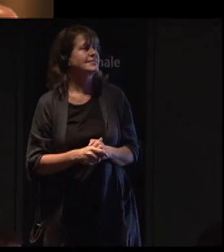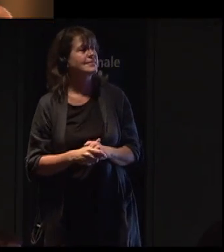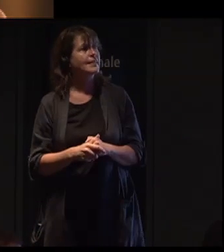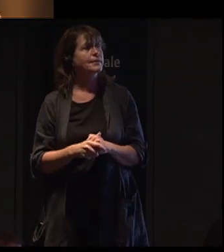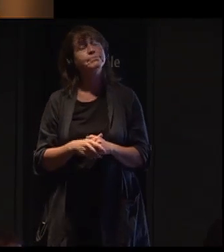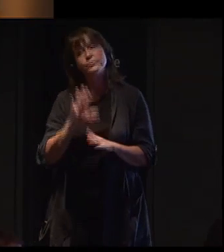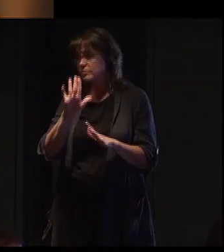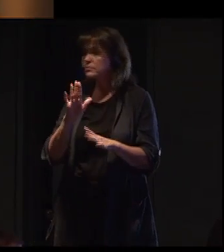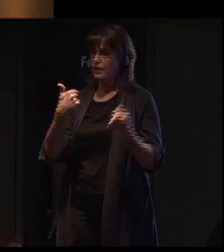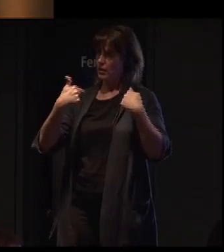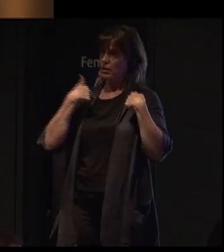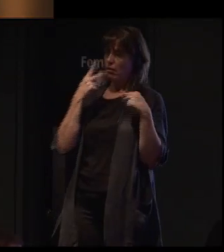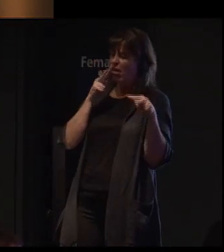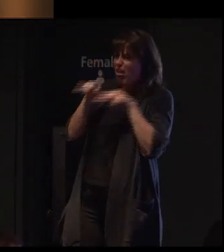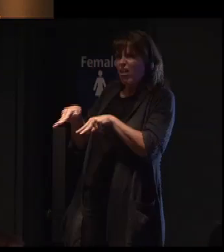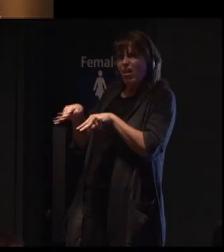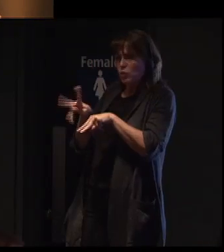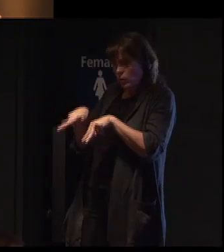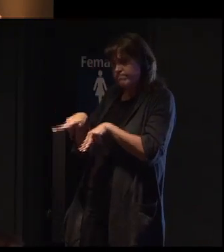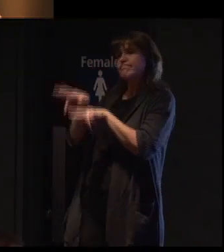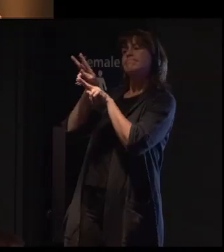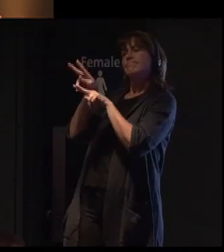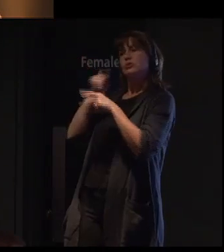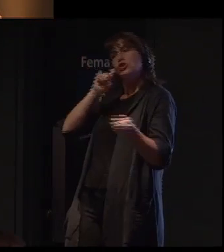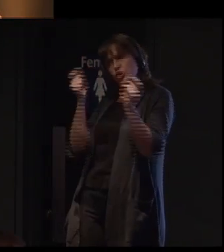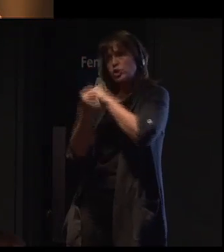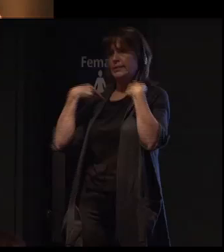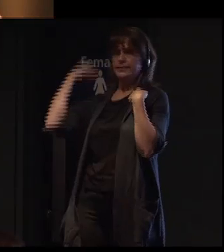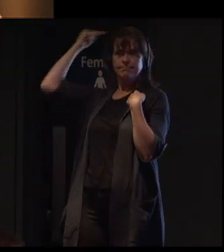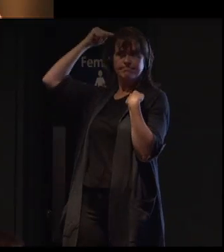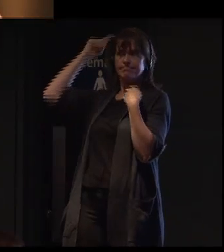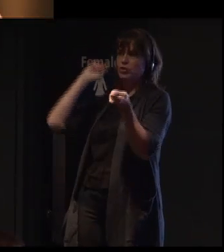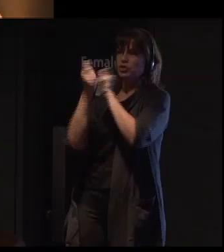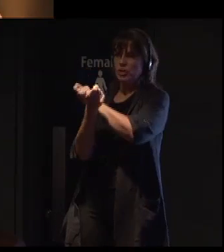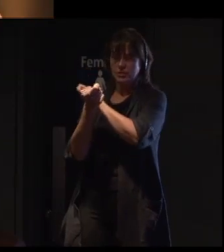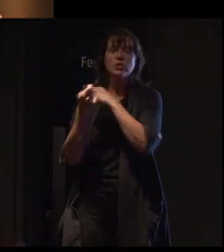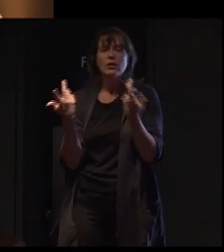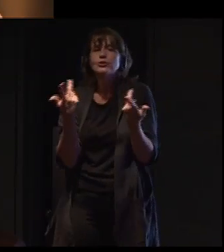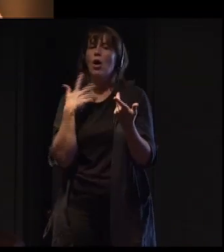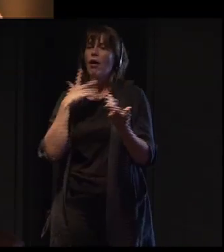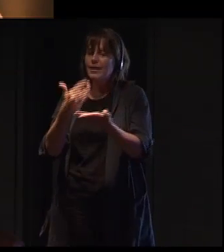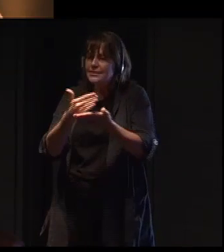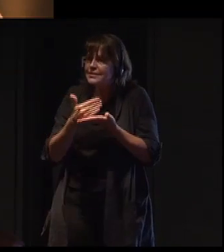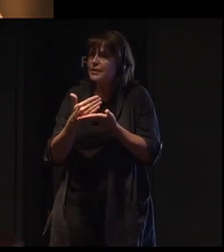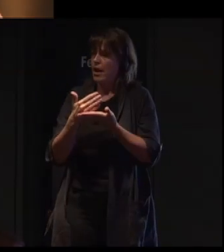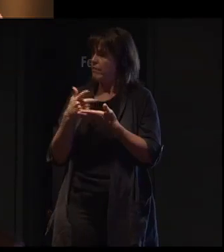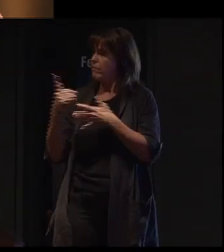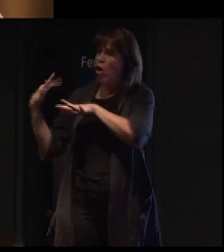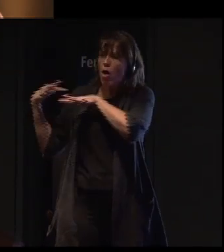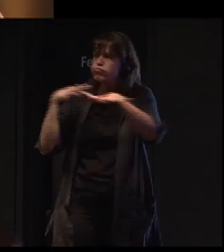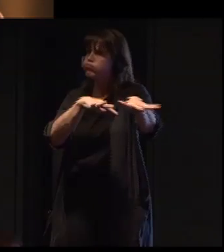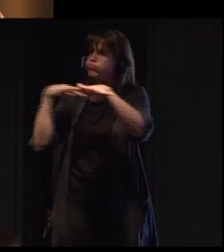And this has to change, and I think also in the philosophy of UEFA and stadium management, the safety approach of fans has to change.